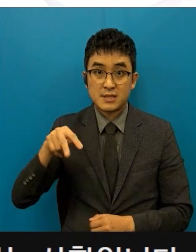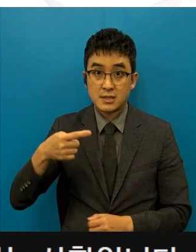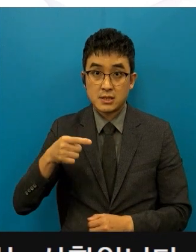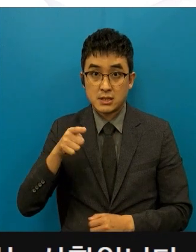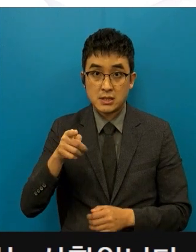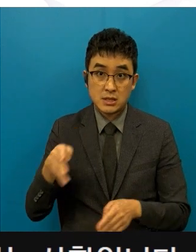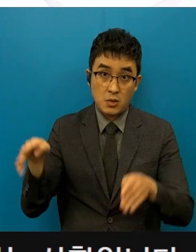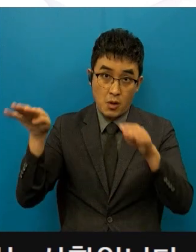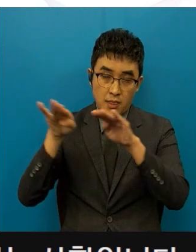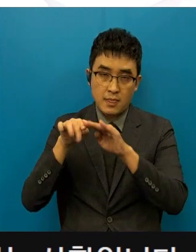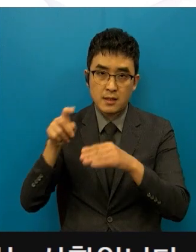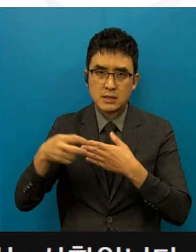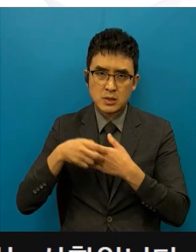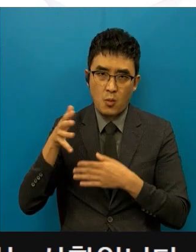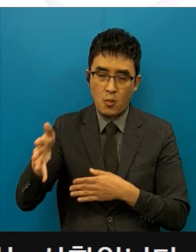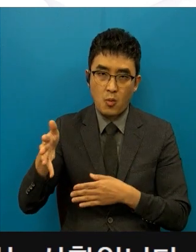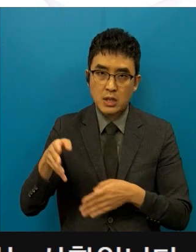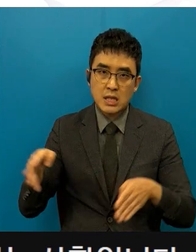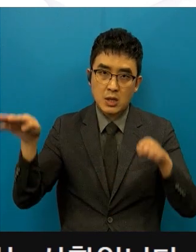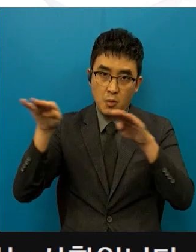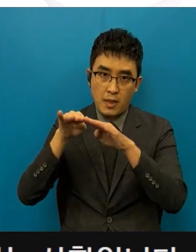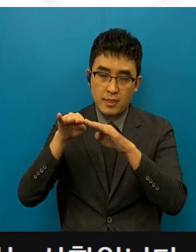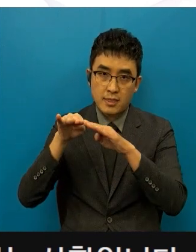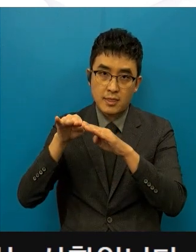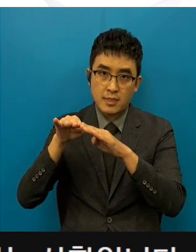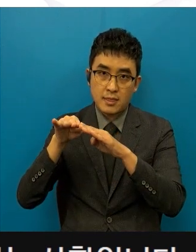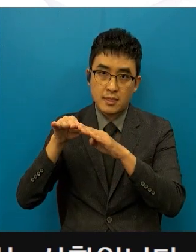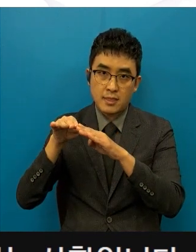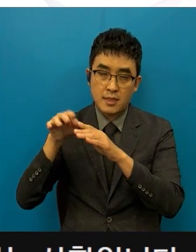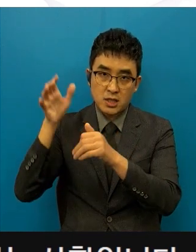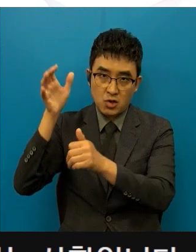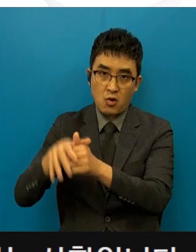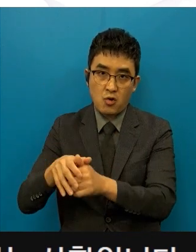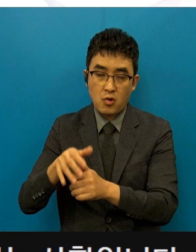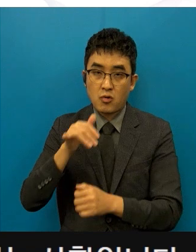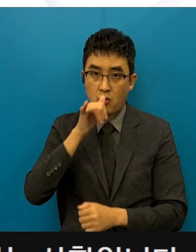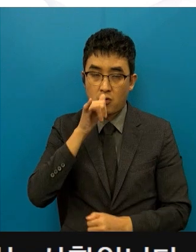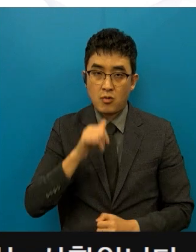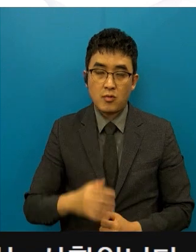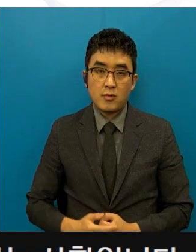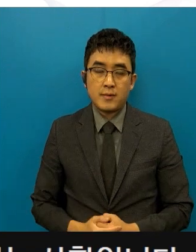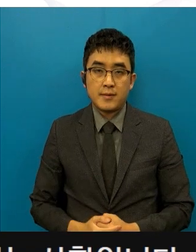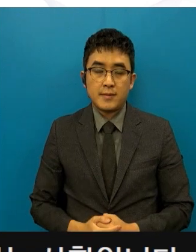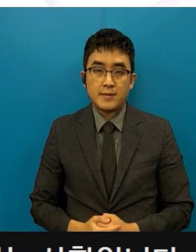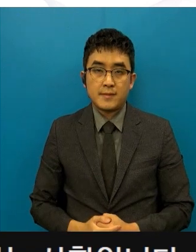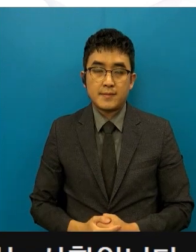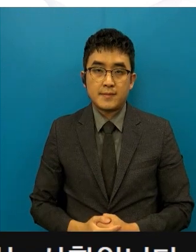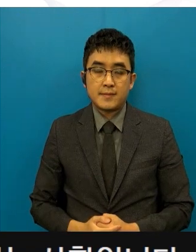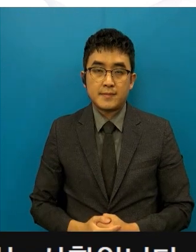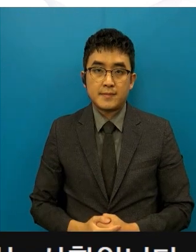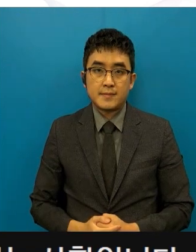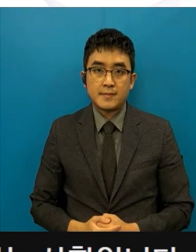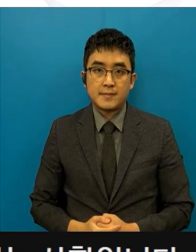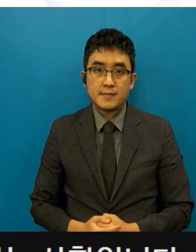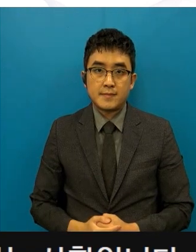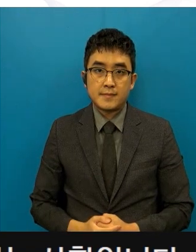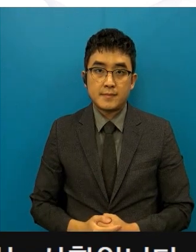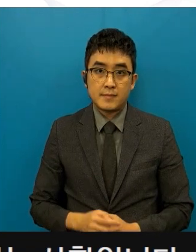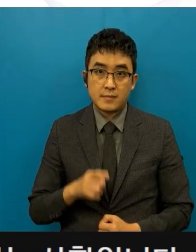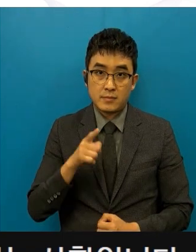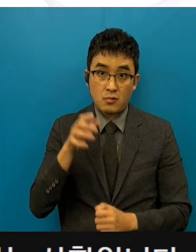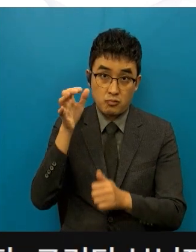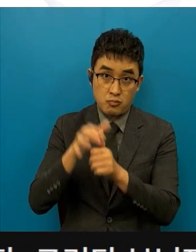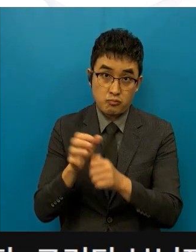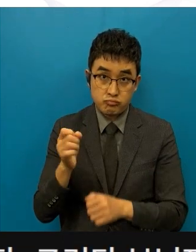policy of expanding hospice facilities initially and now focused in hospitals. Therefore,